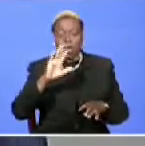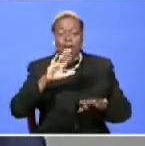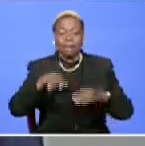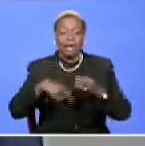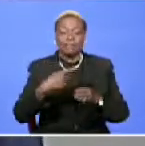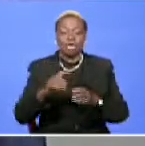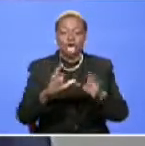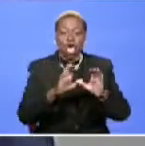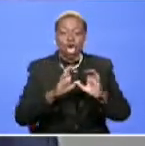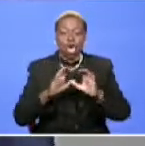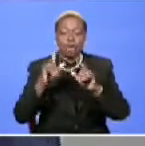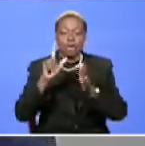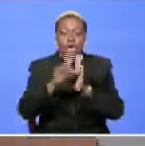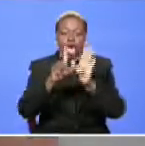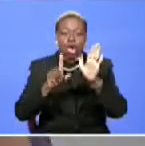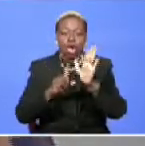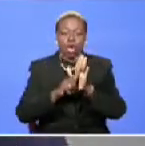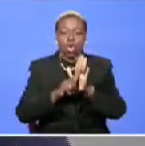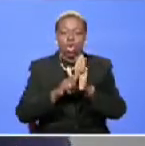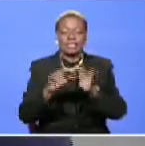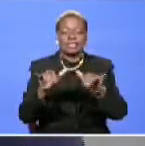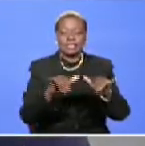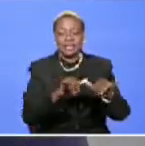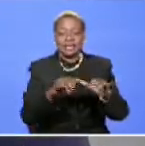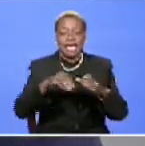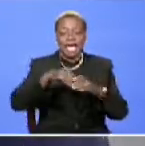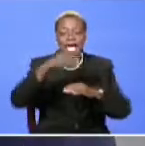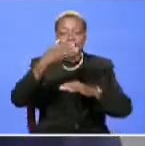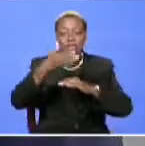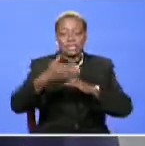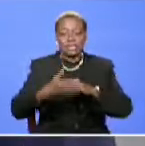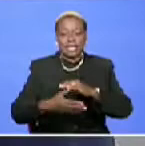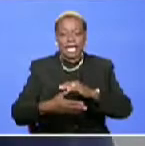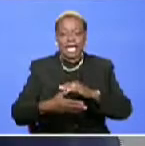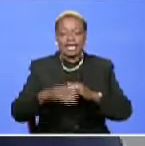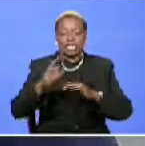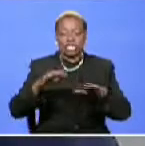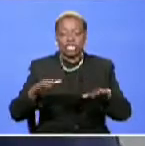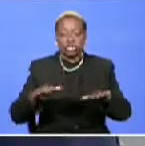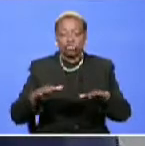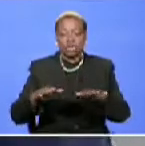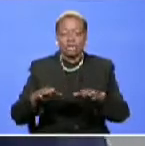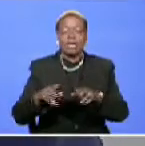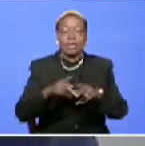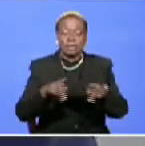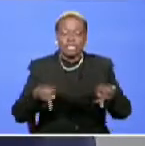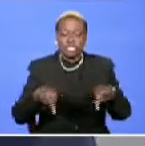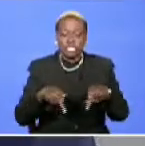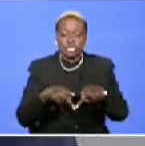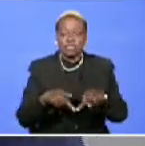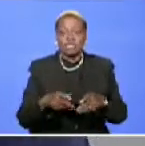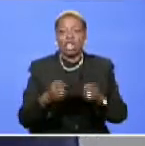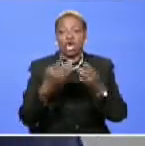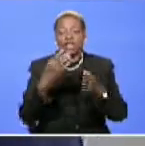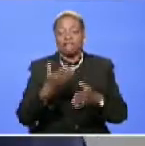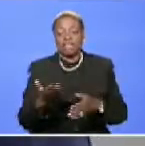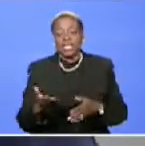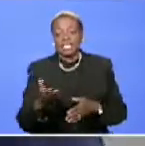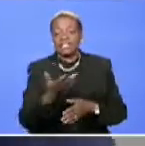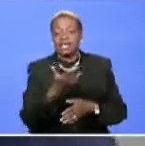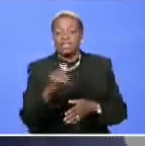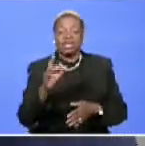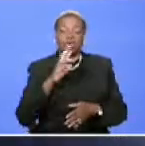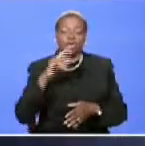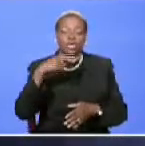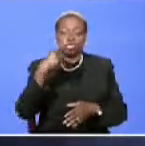status. They were not aware of the outside children status. And so it's a lot of things that they were enlightened on, and